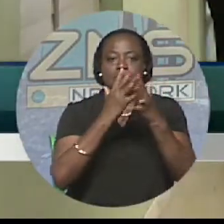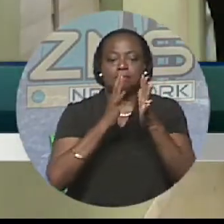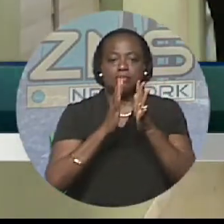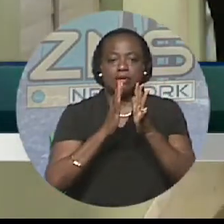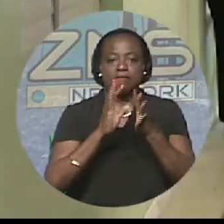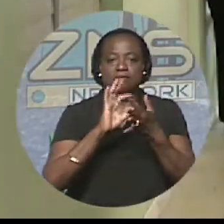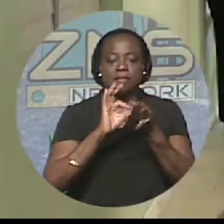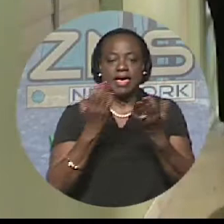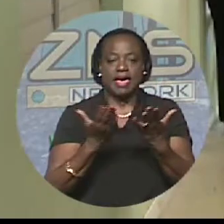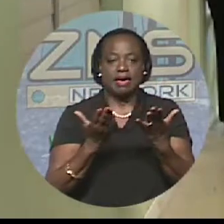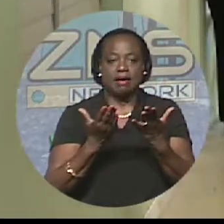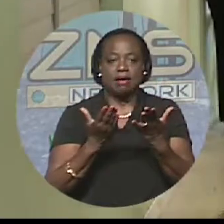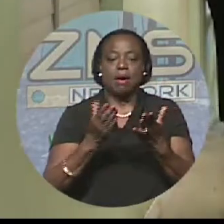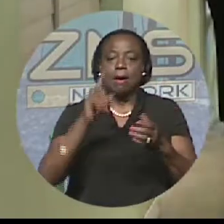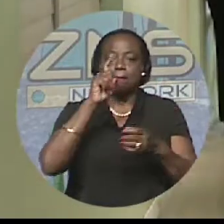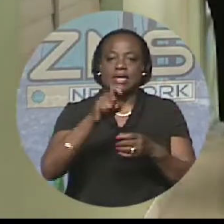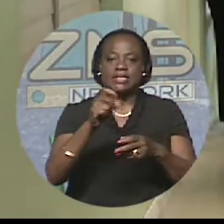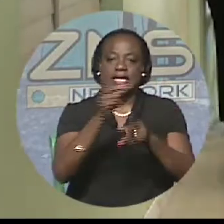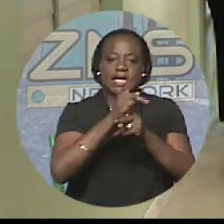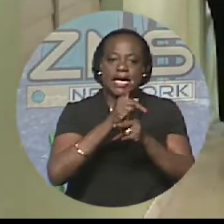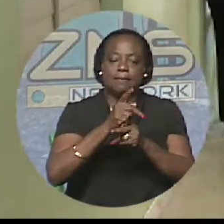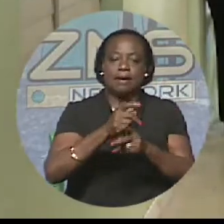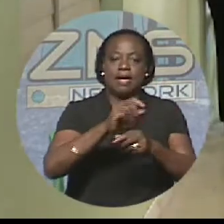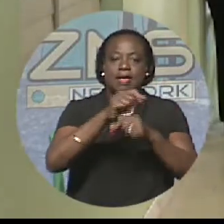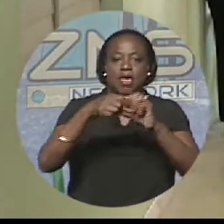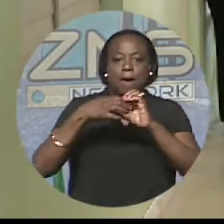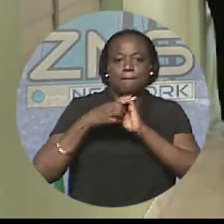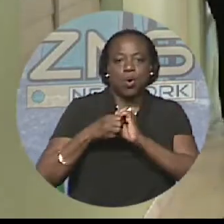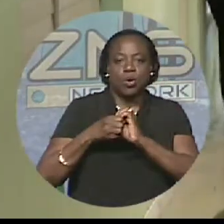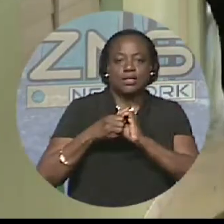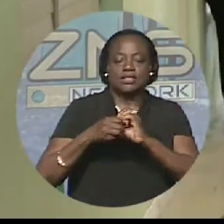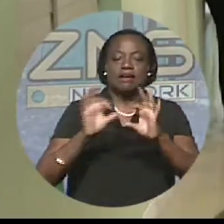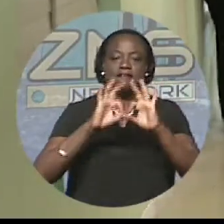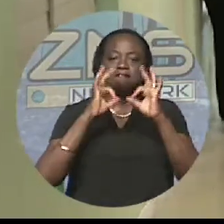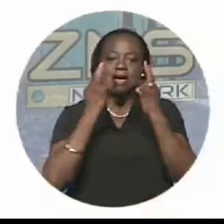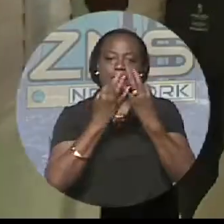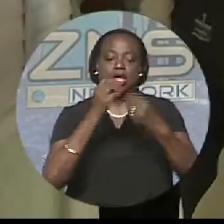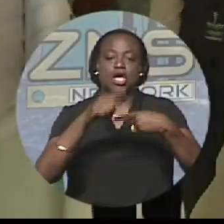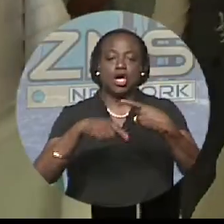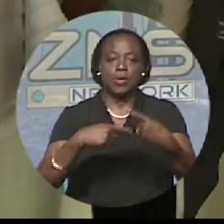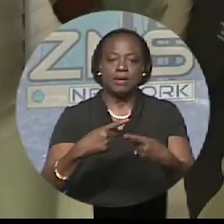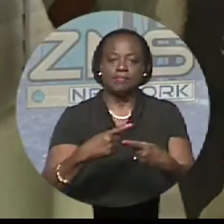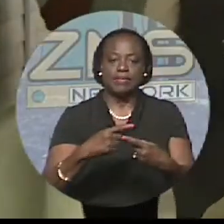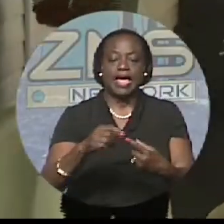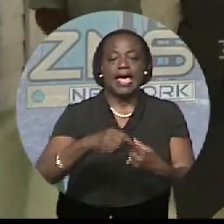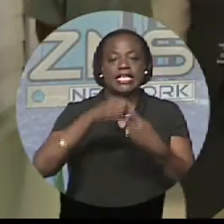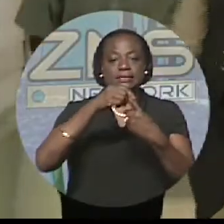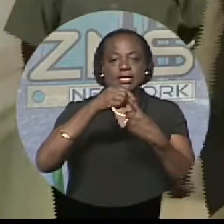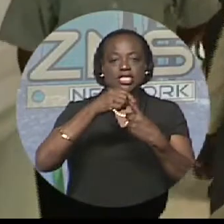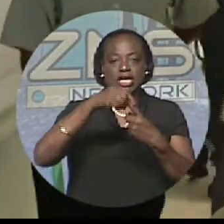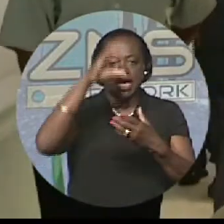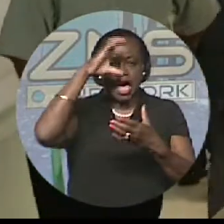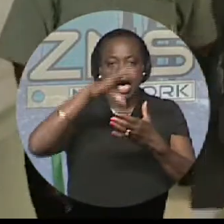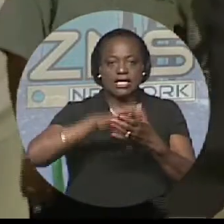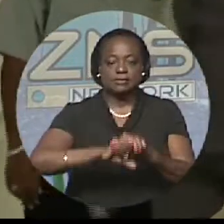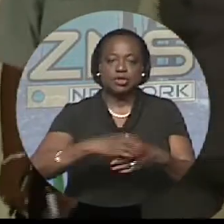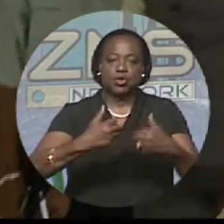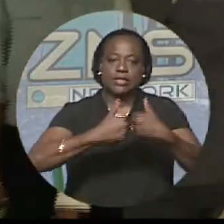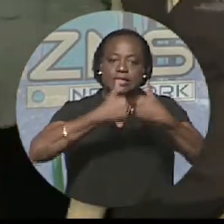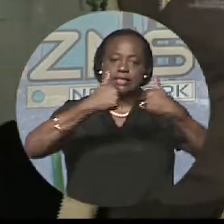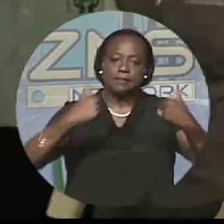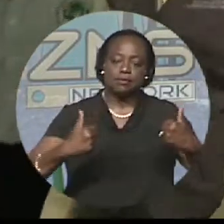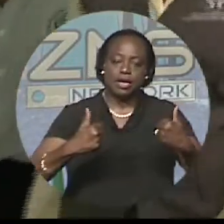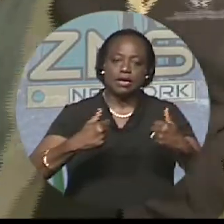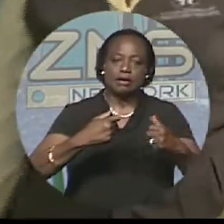got to keep that bond of family going, especially husbands who separate from wives and kids. Contraband is a part of